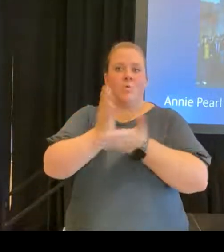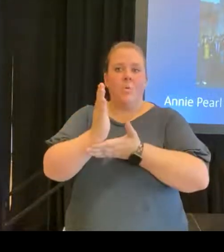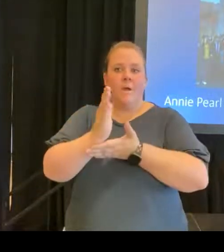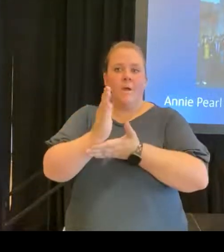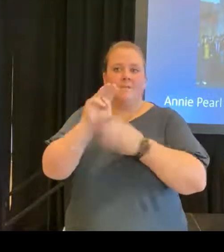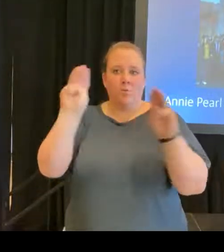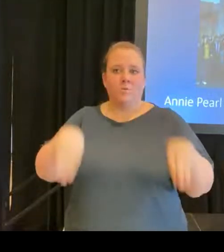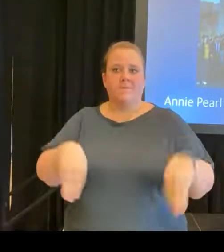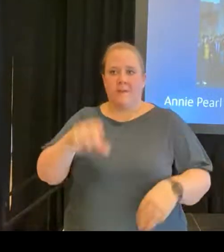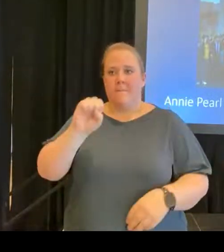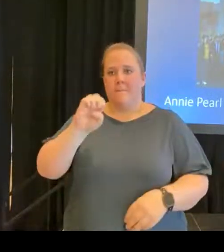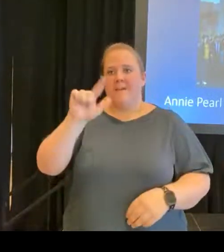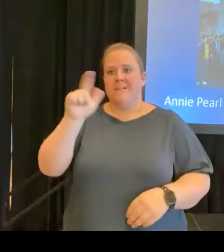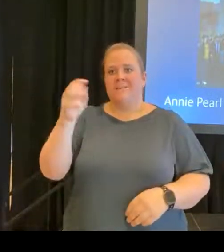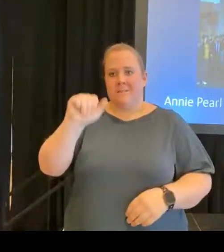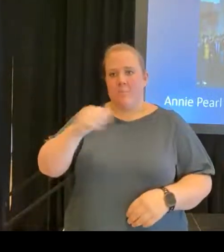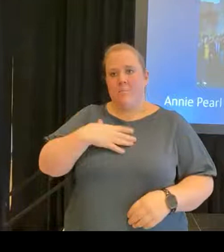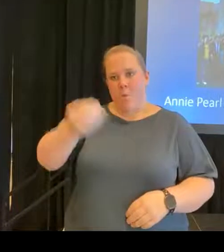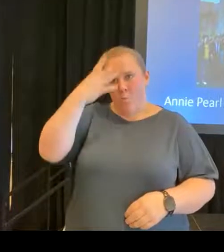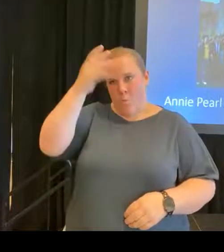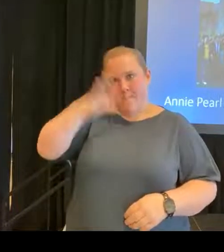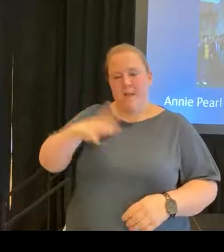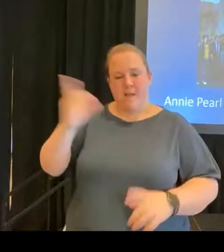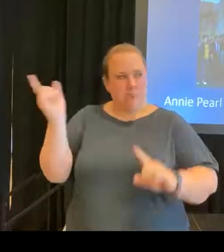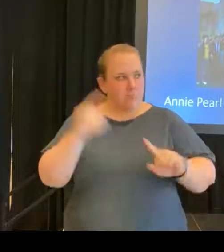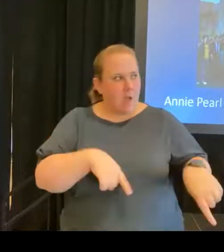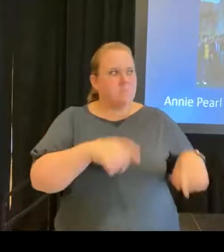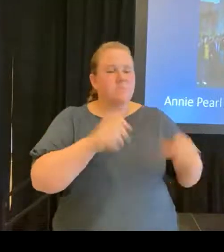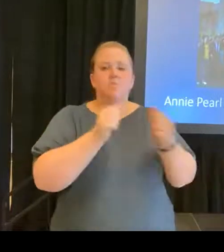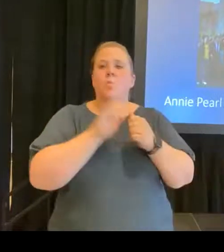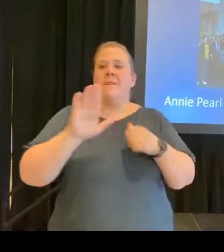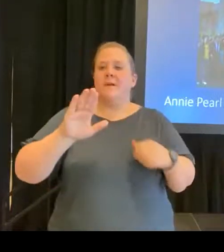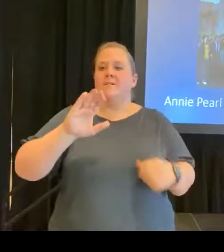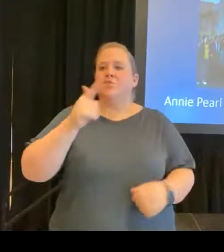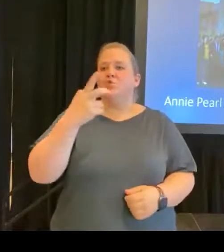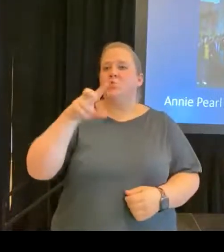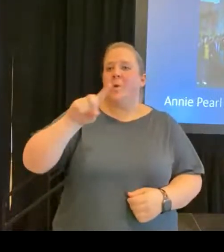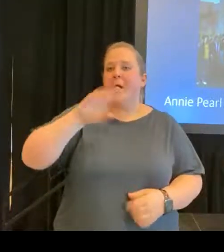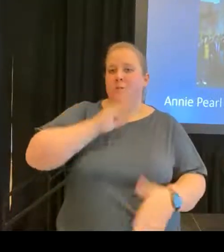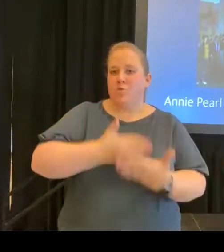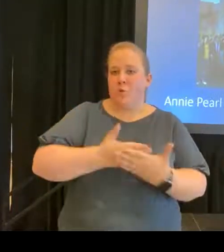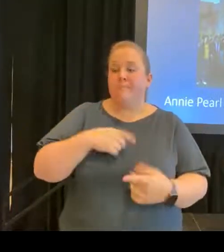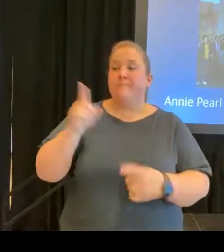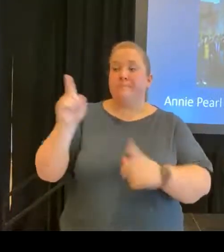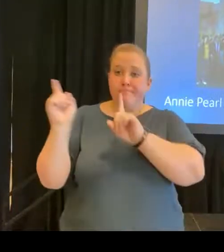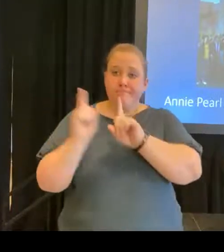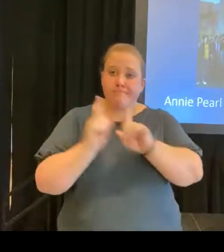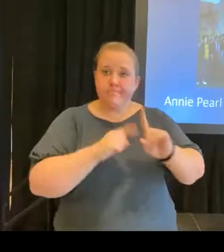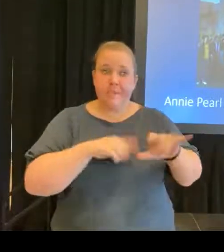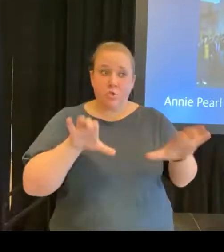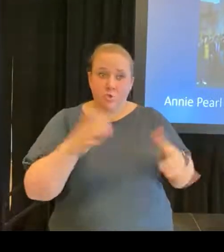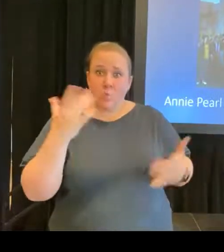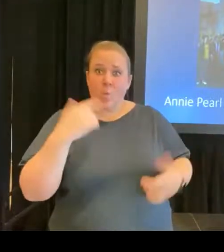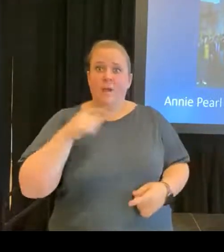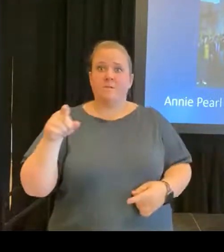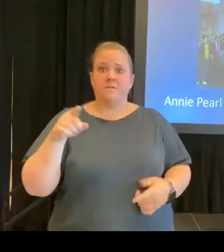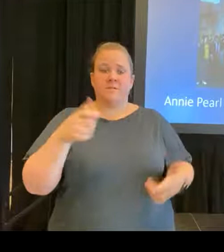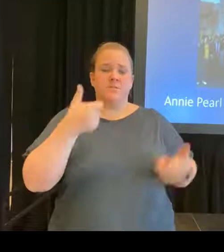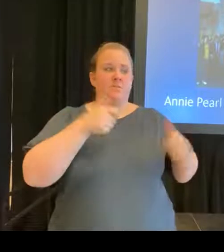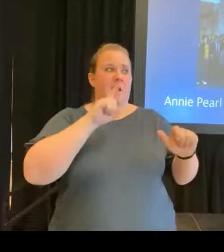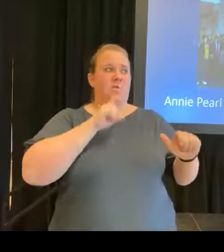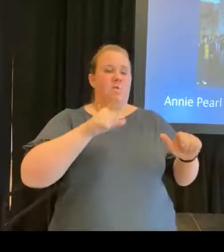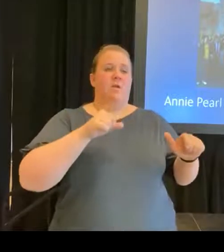Selma, white guy. He comes in with his granddaughter, and what he come in to do is undermine